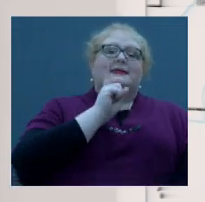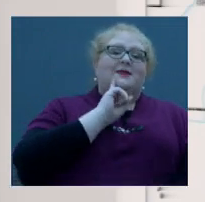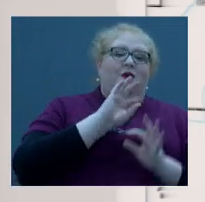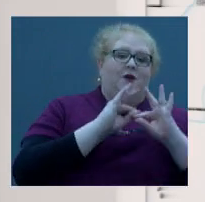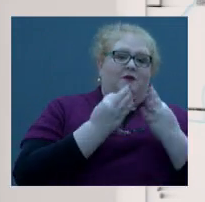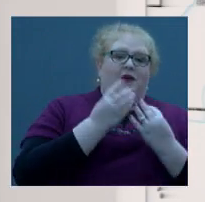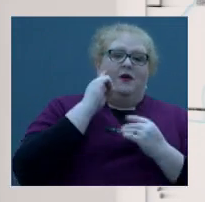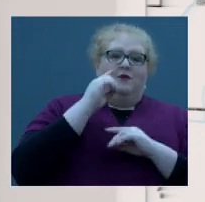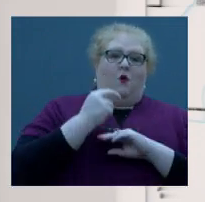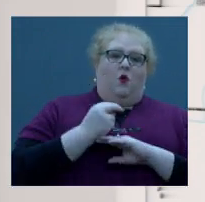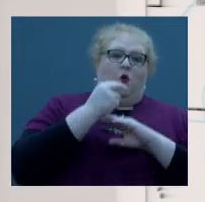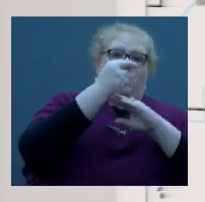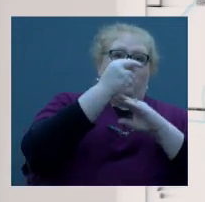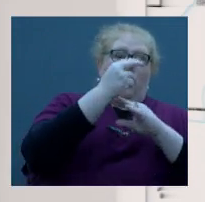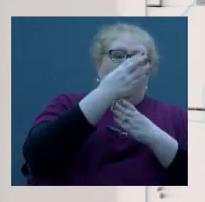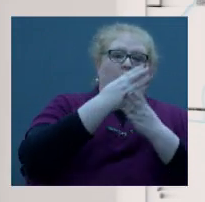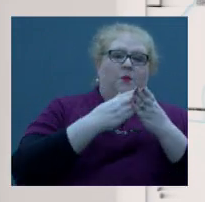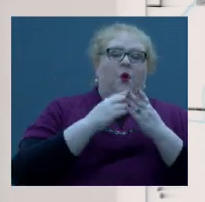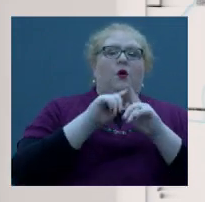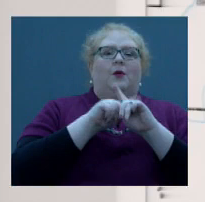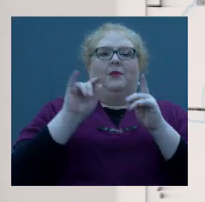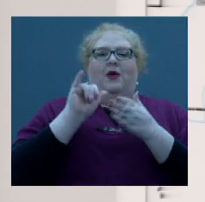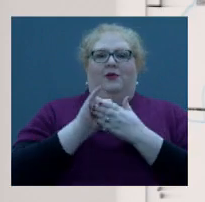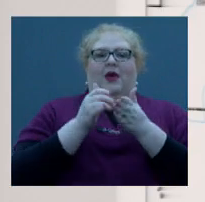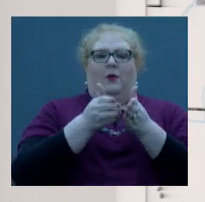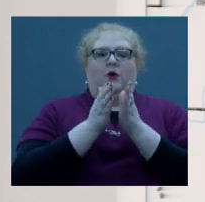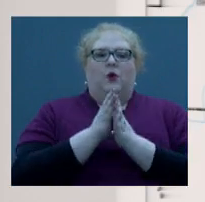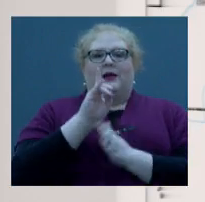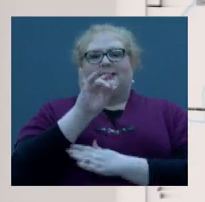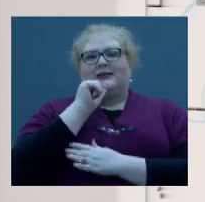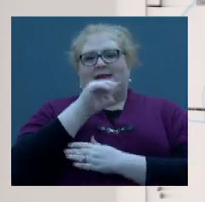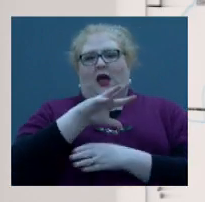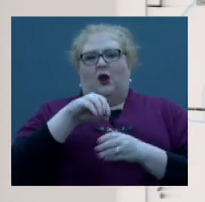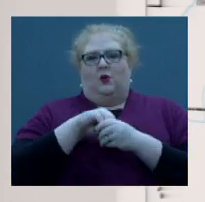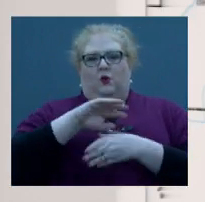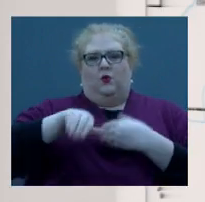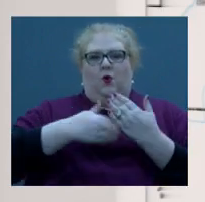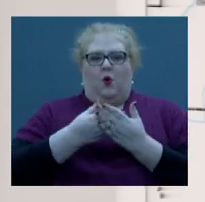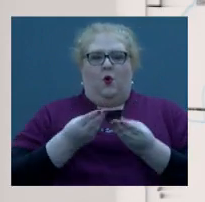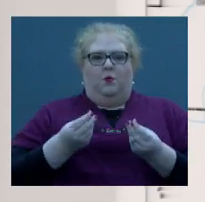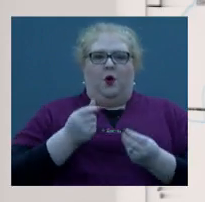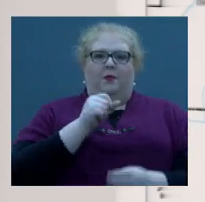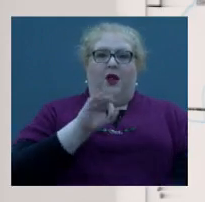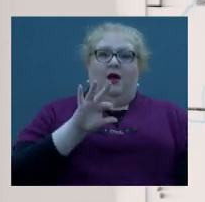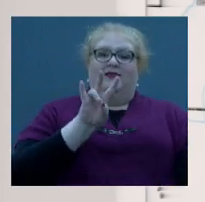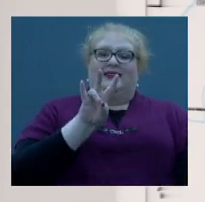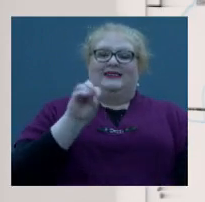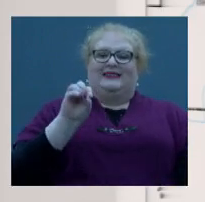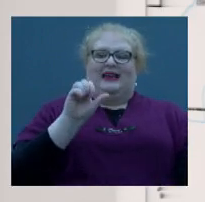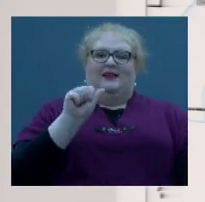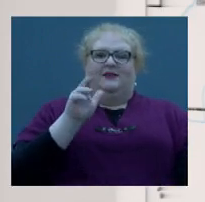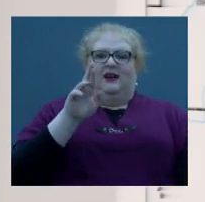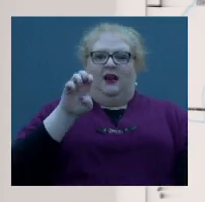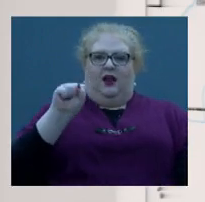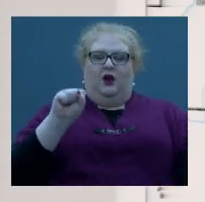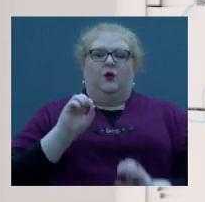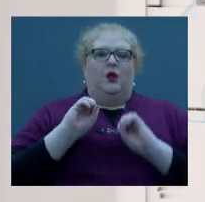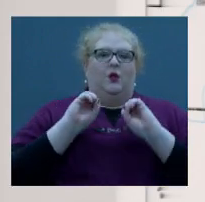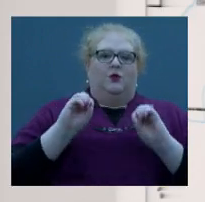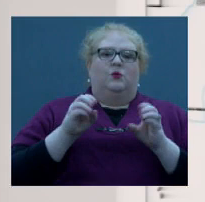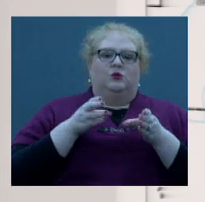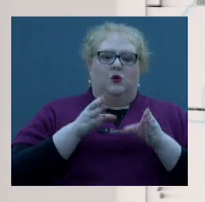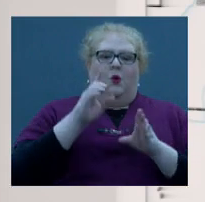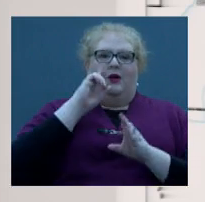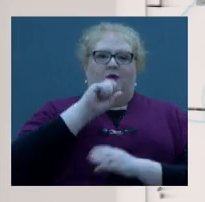the northern portion of the site. However, that request did not include the entire property of approximately 70 acres. There were no measures